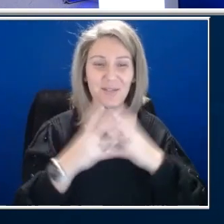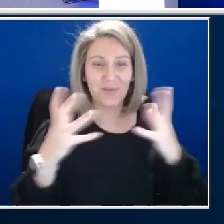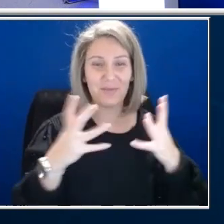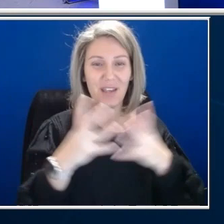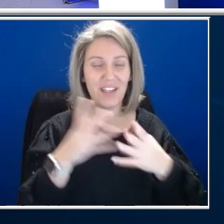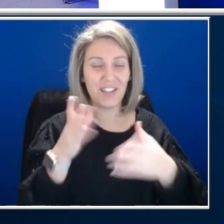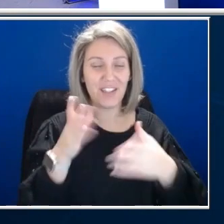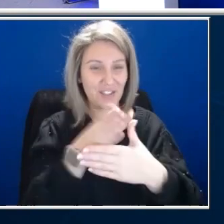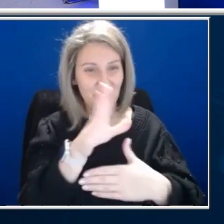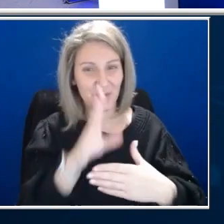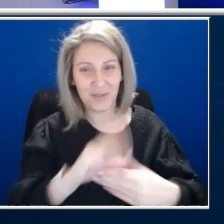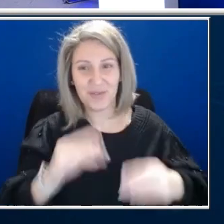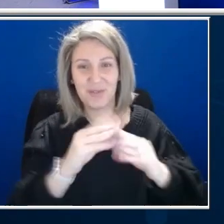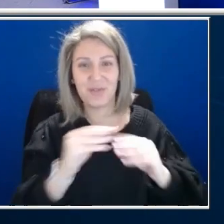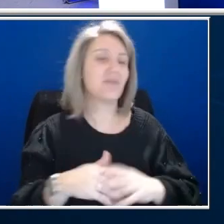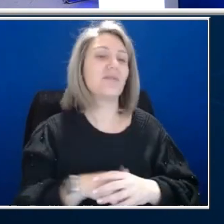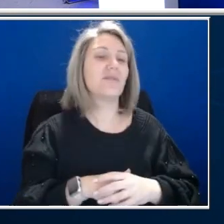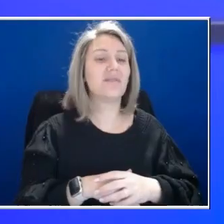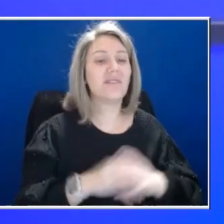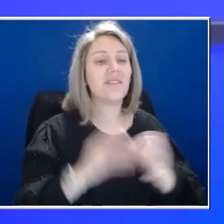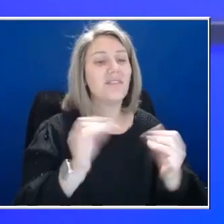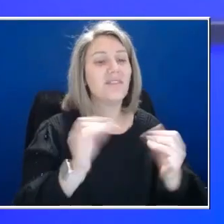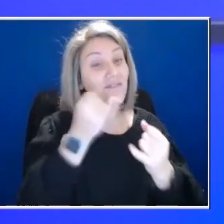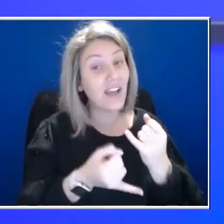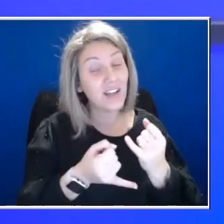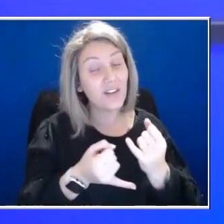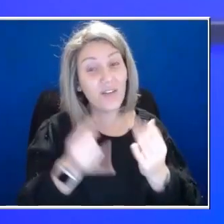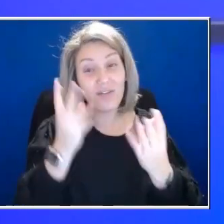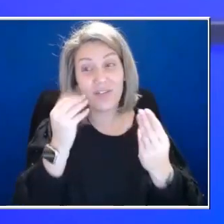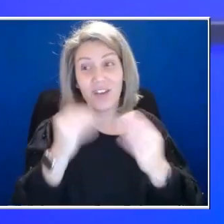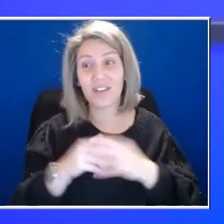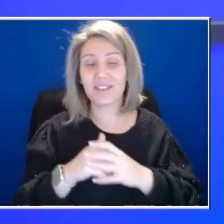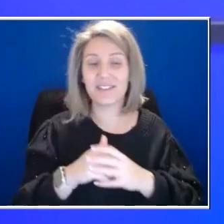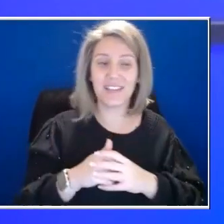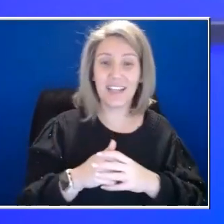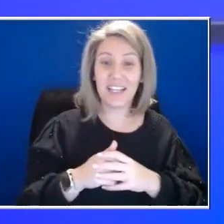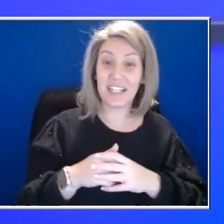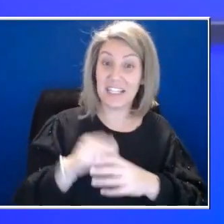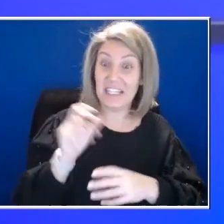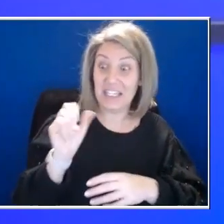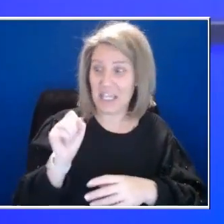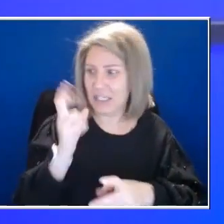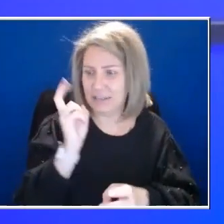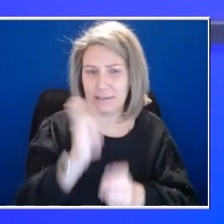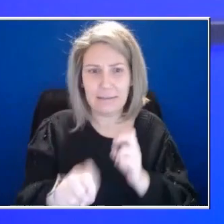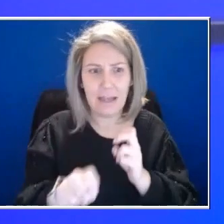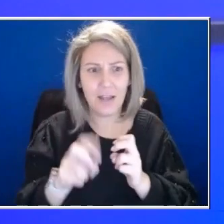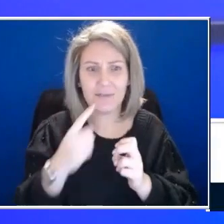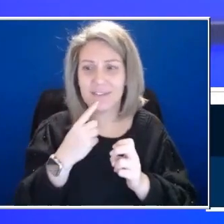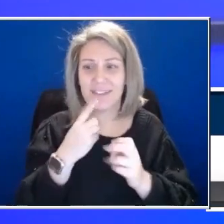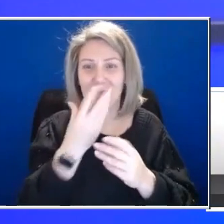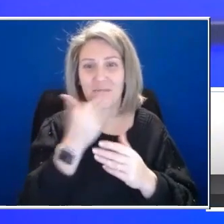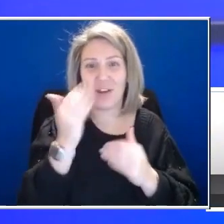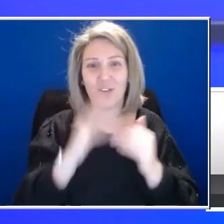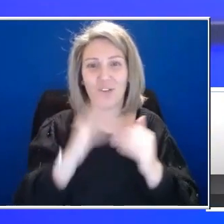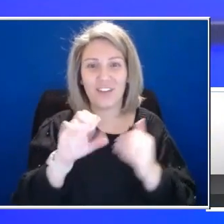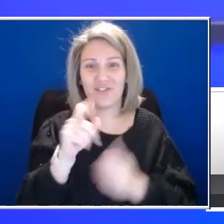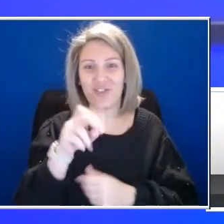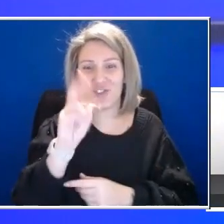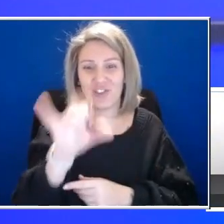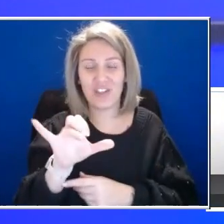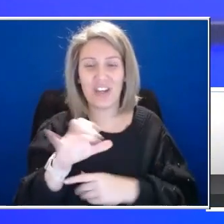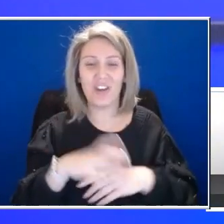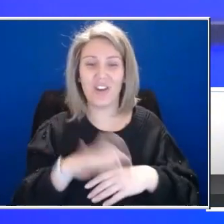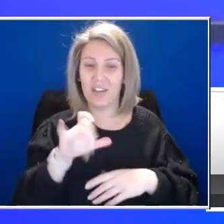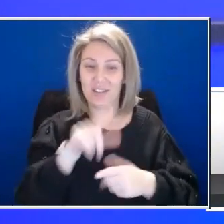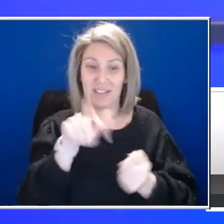you. Dr. Rohr, thank final you. Thoughts? Yeah, it's tough to put it better than Sherry just did. I mean, that's exactly right.